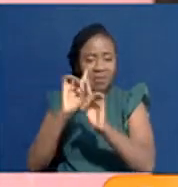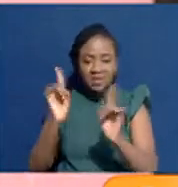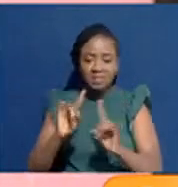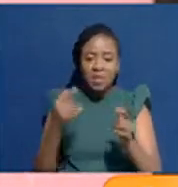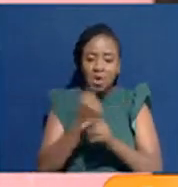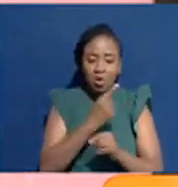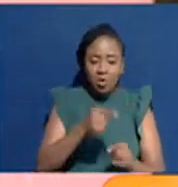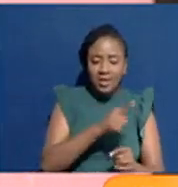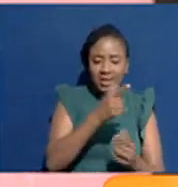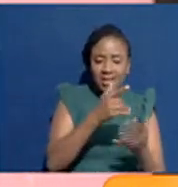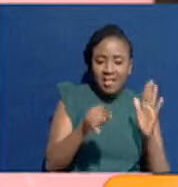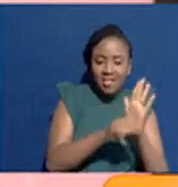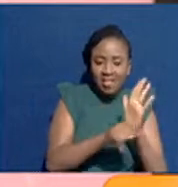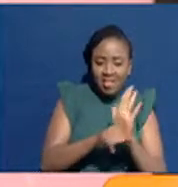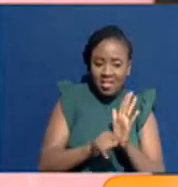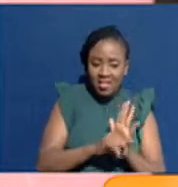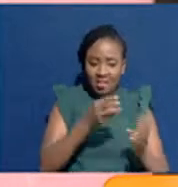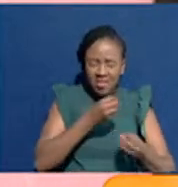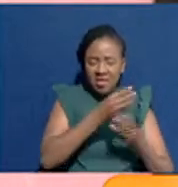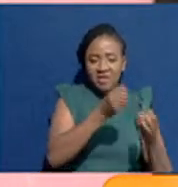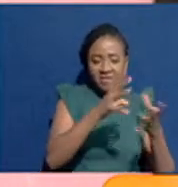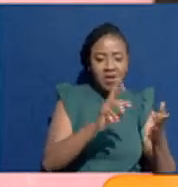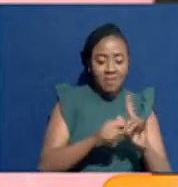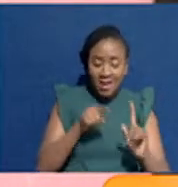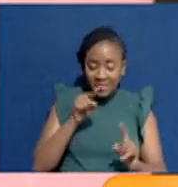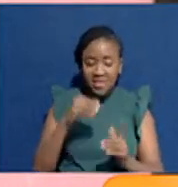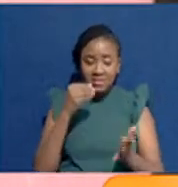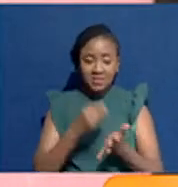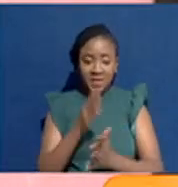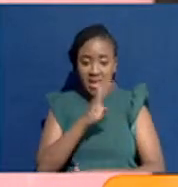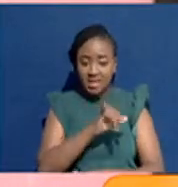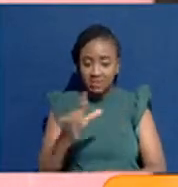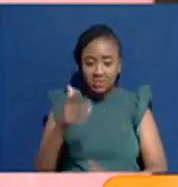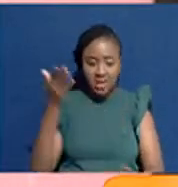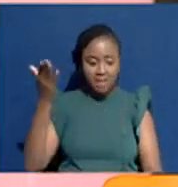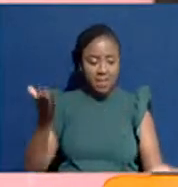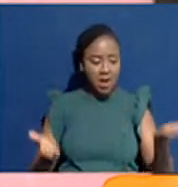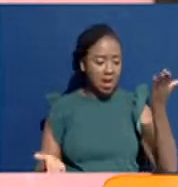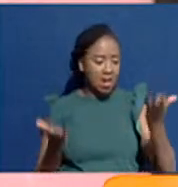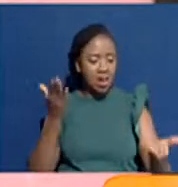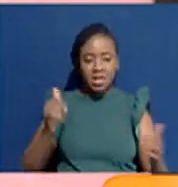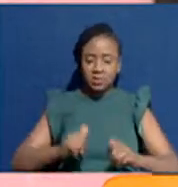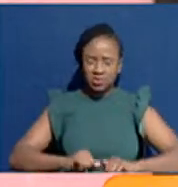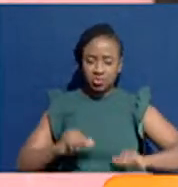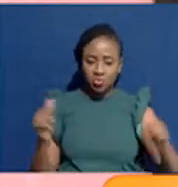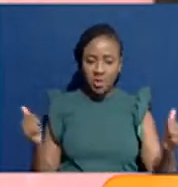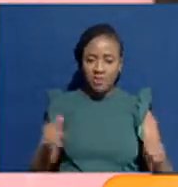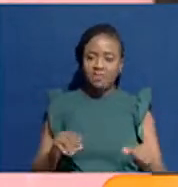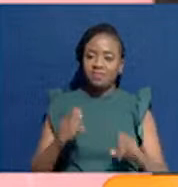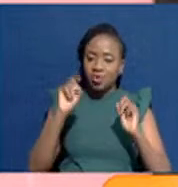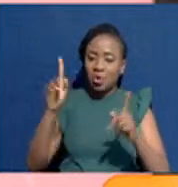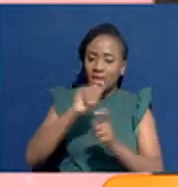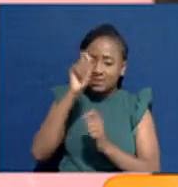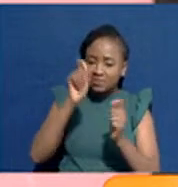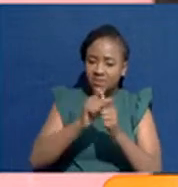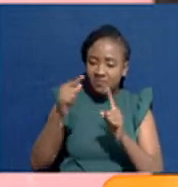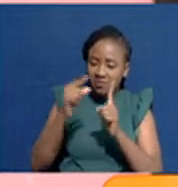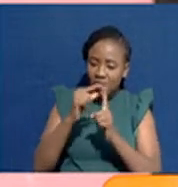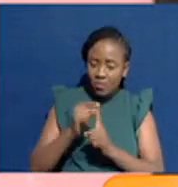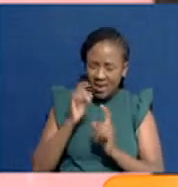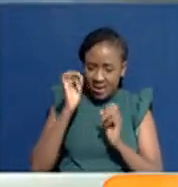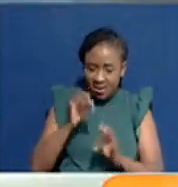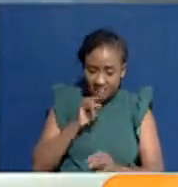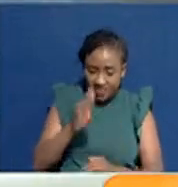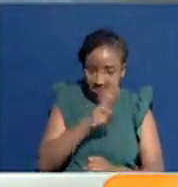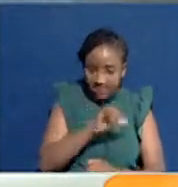up. It's a balancing act in that finance bill, Sam. And in in specific terms, if this bill passes as